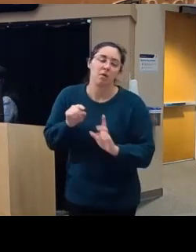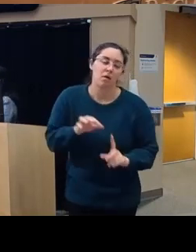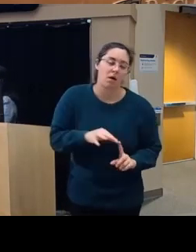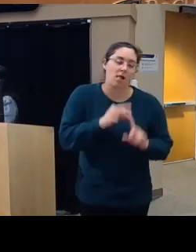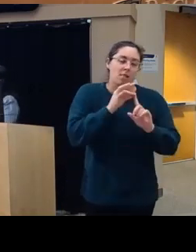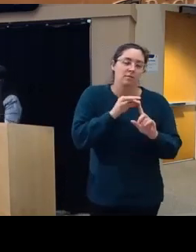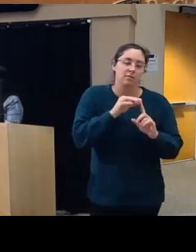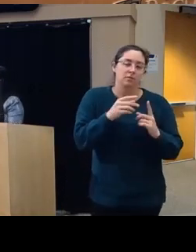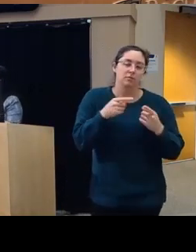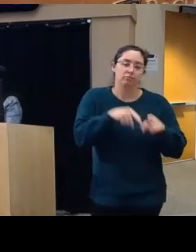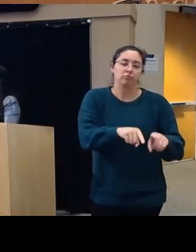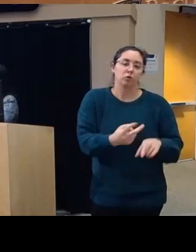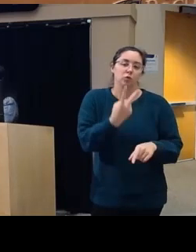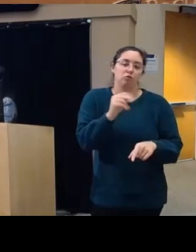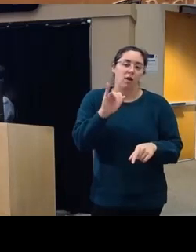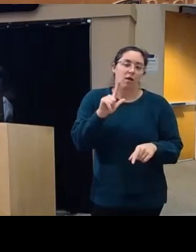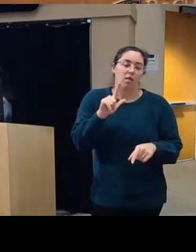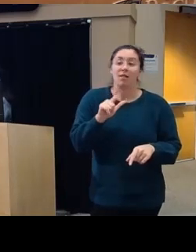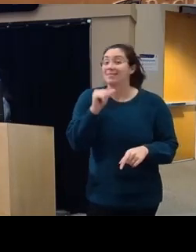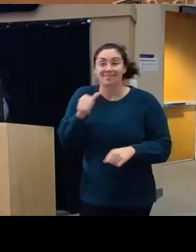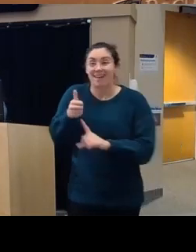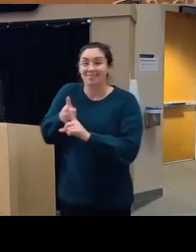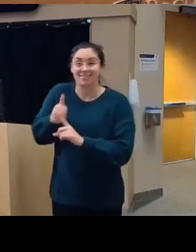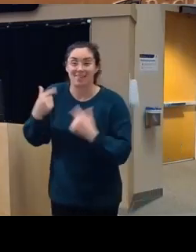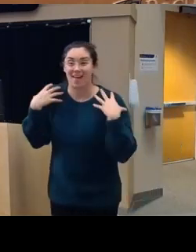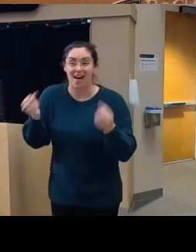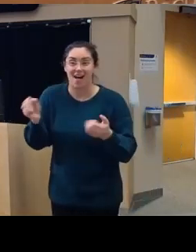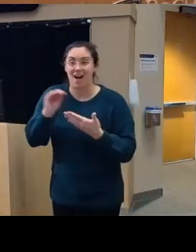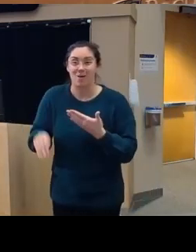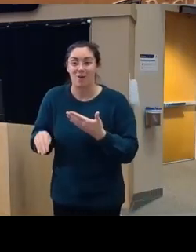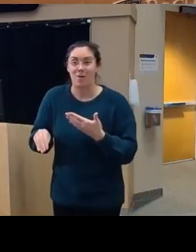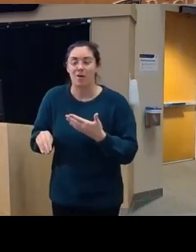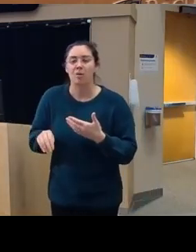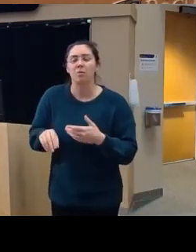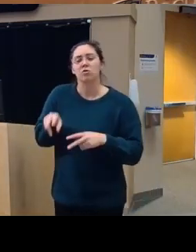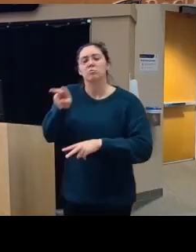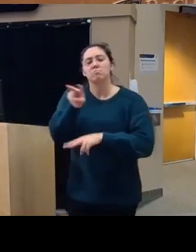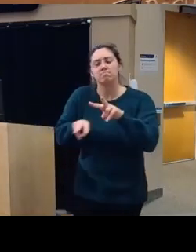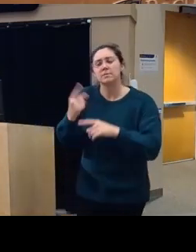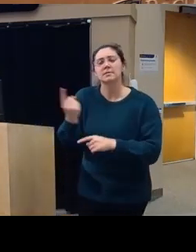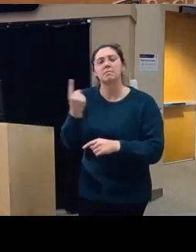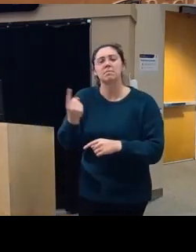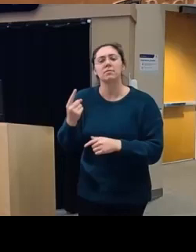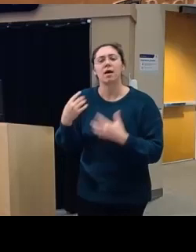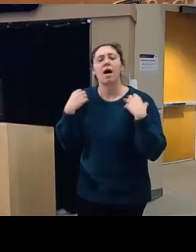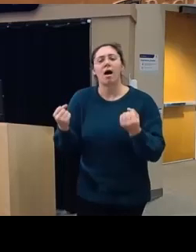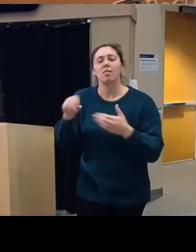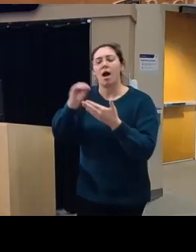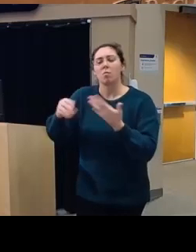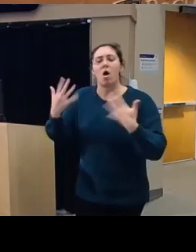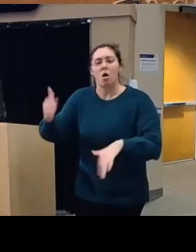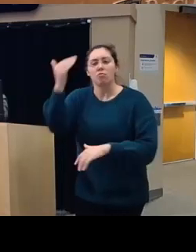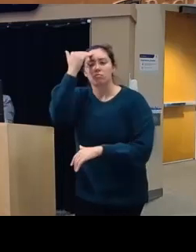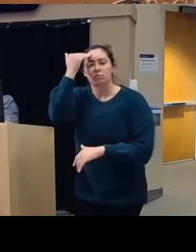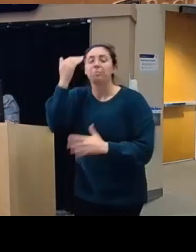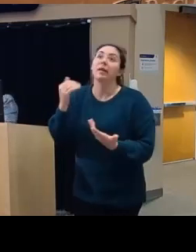kind of hybrid 2 trial, it's usually not the health outcome. You're sort of taking something that you think the health outcome is already known.